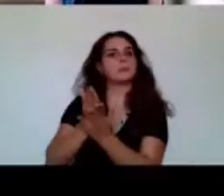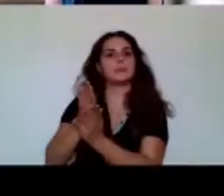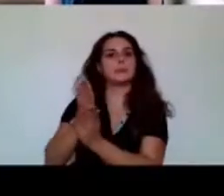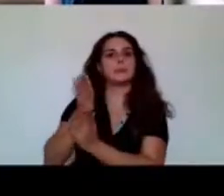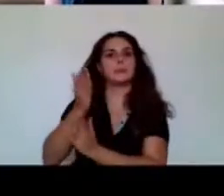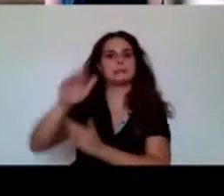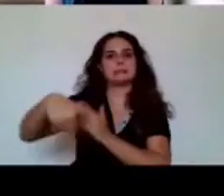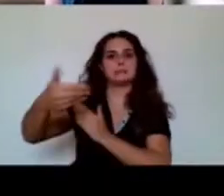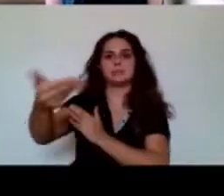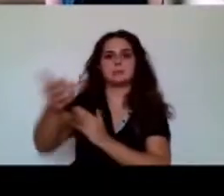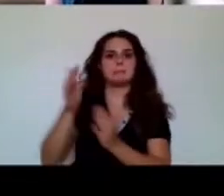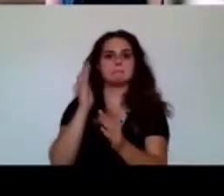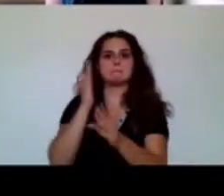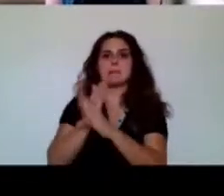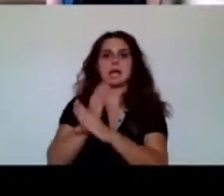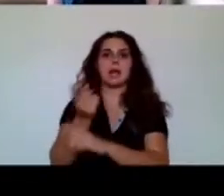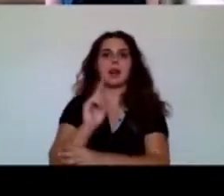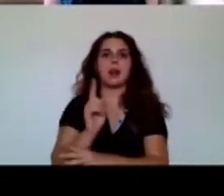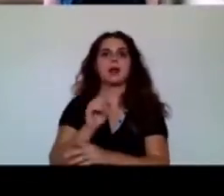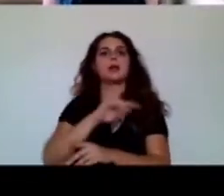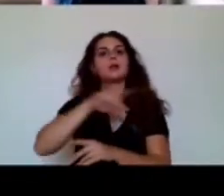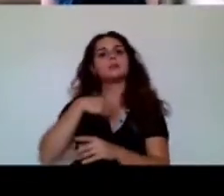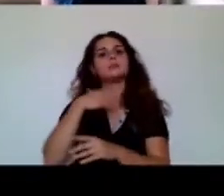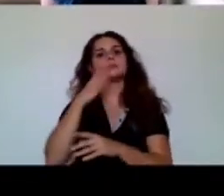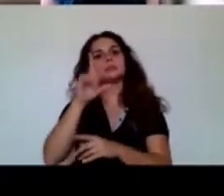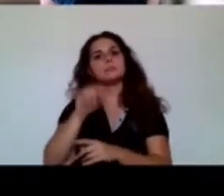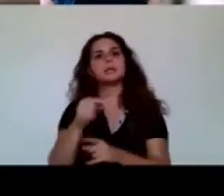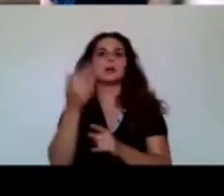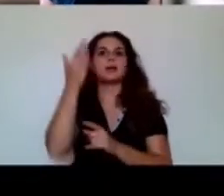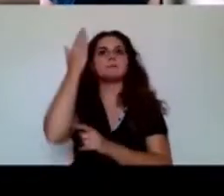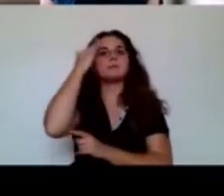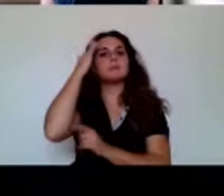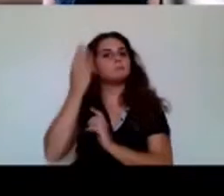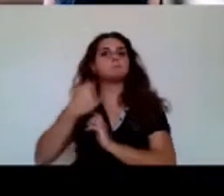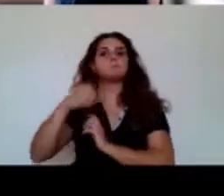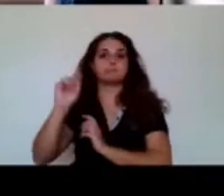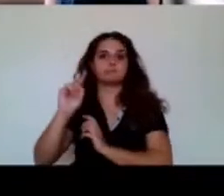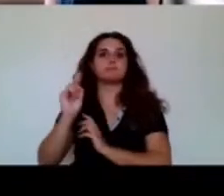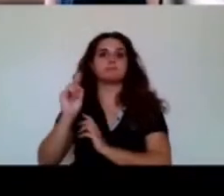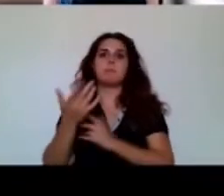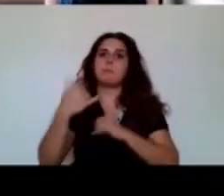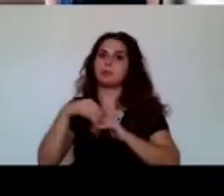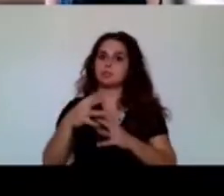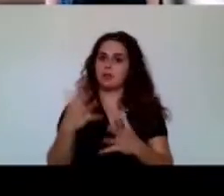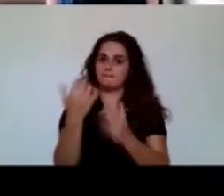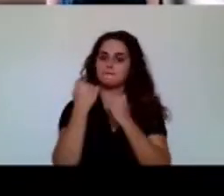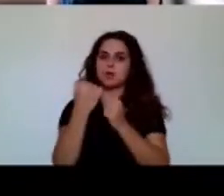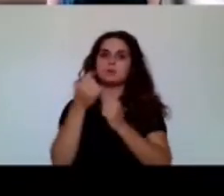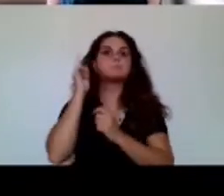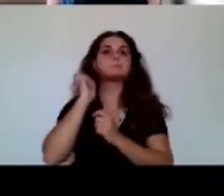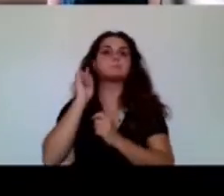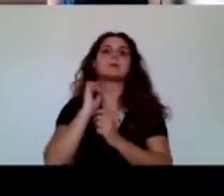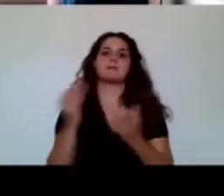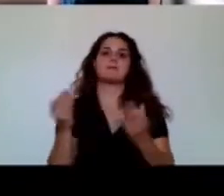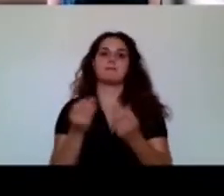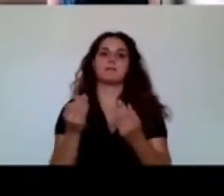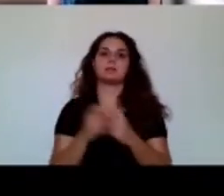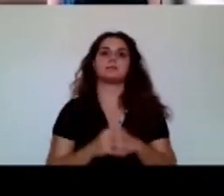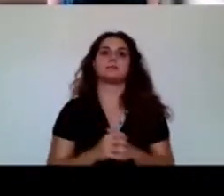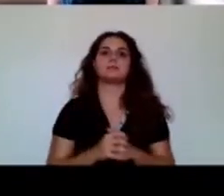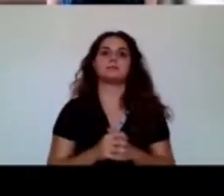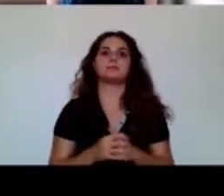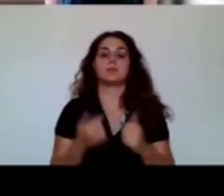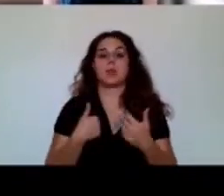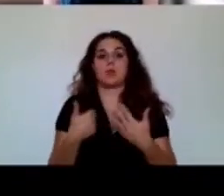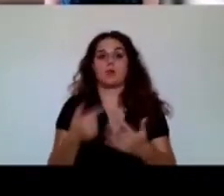ongoing. And it's also something that we're really unconscious of, but it's also very powerful. And I'll